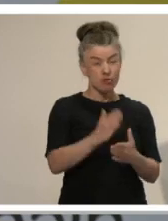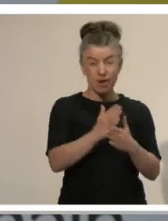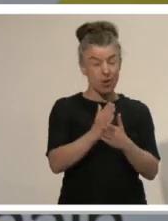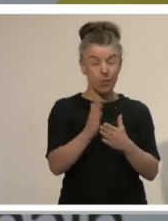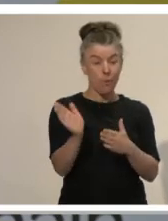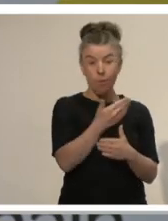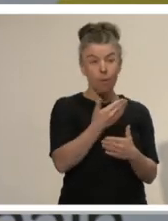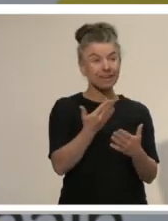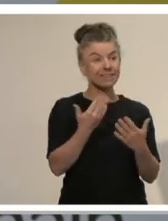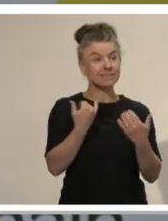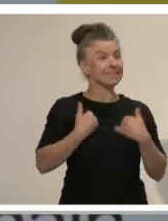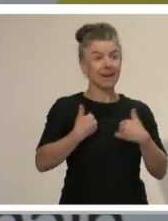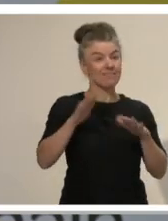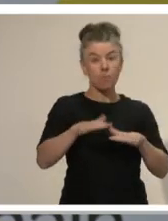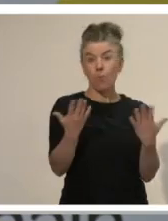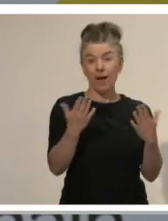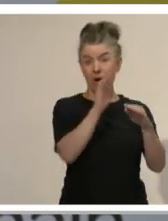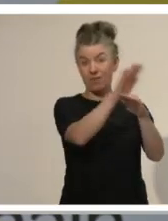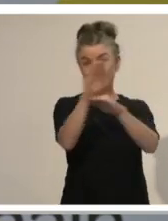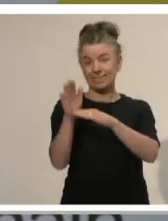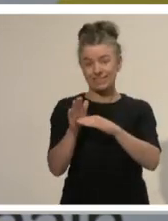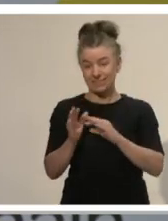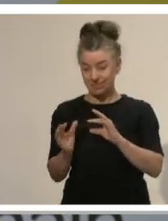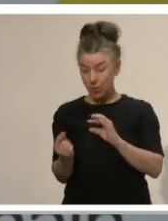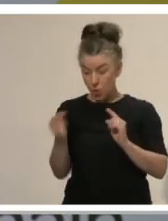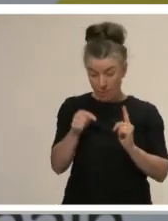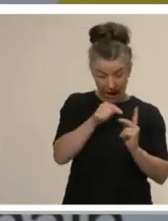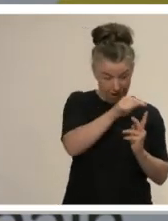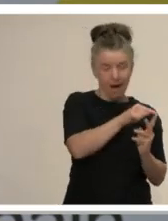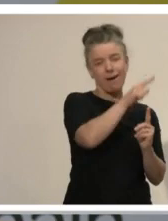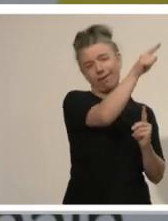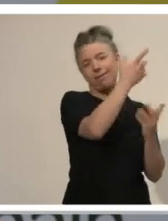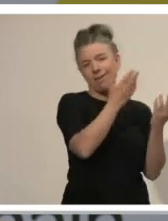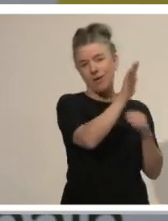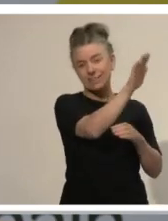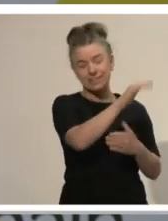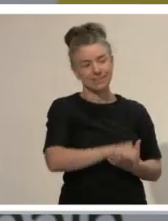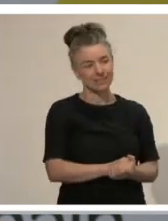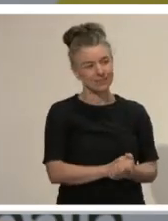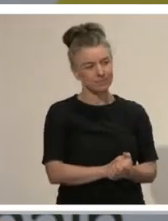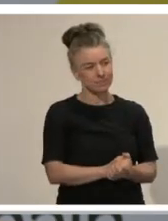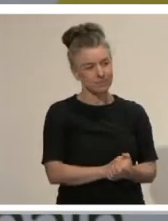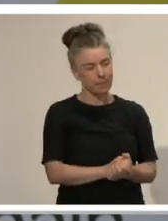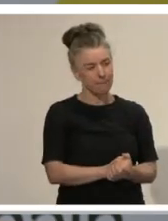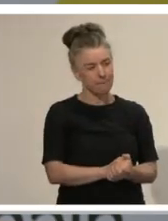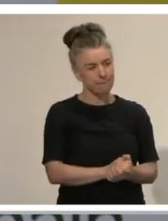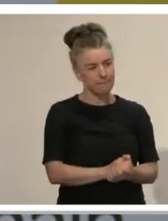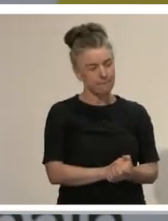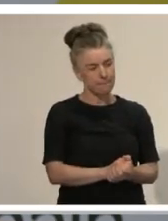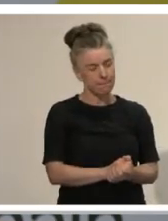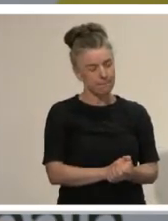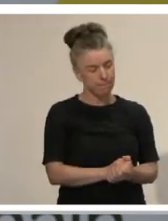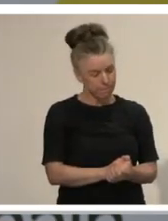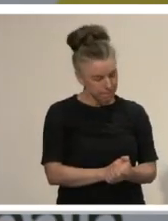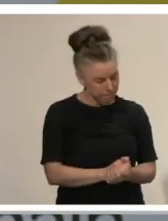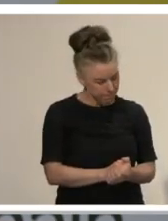So if we were able to go back through manual means, we could find out where they came from. But one of the other things